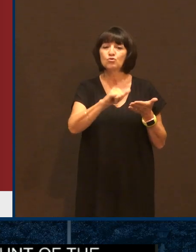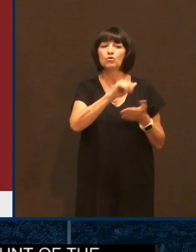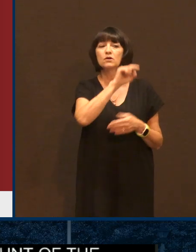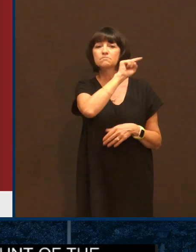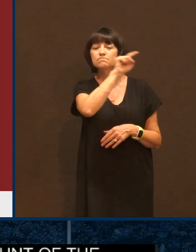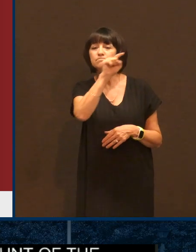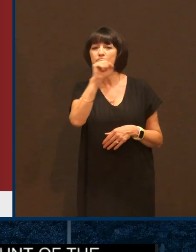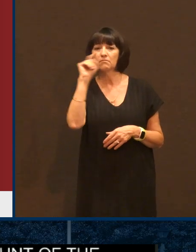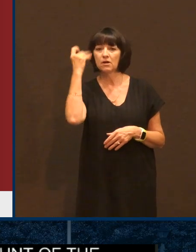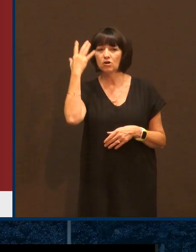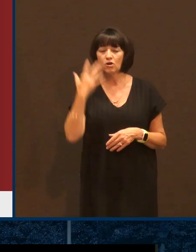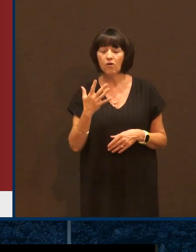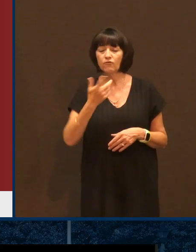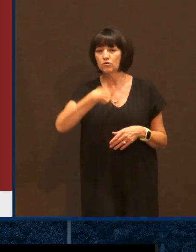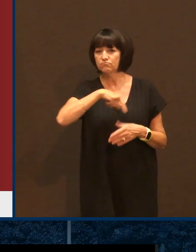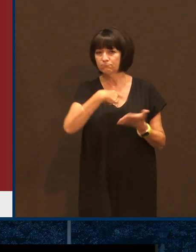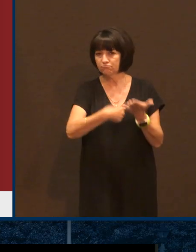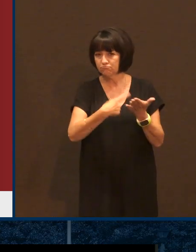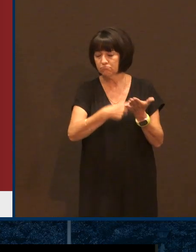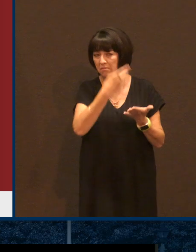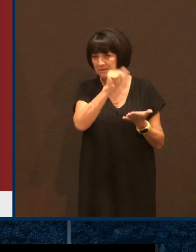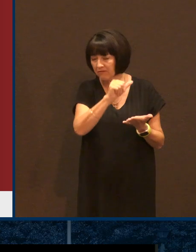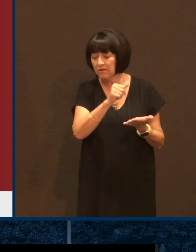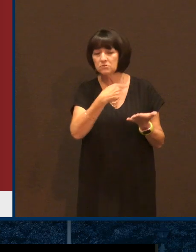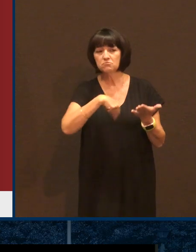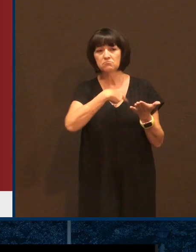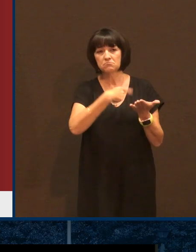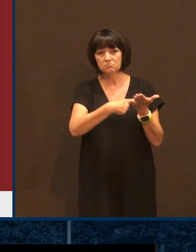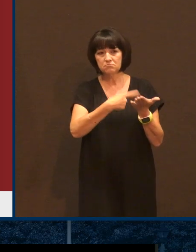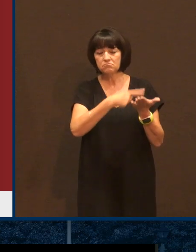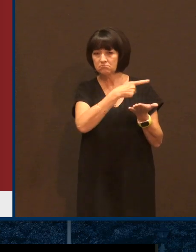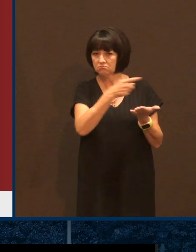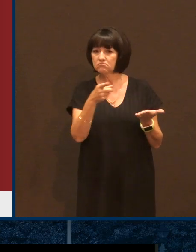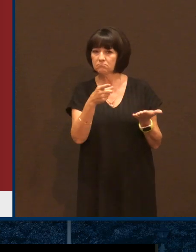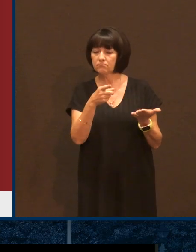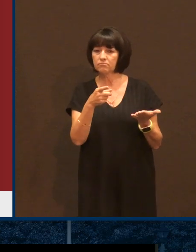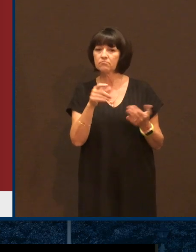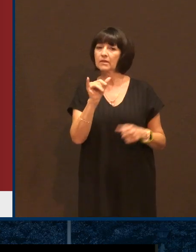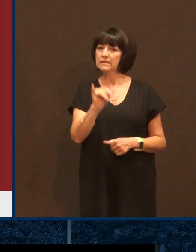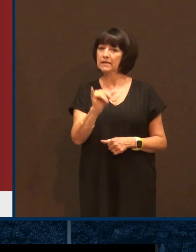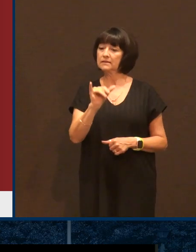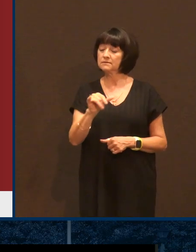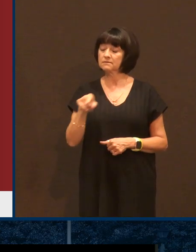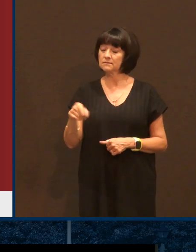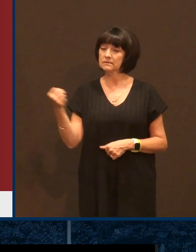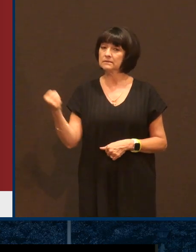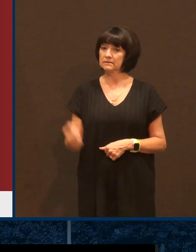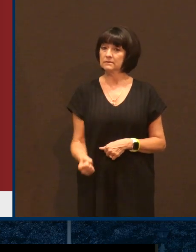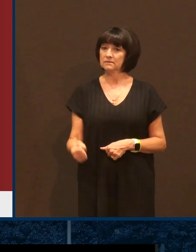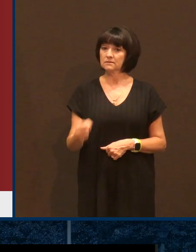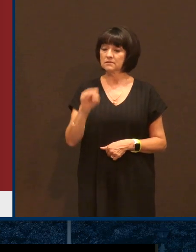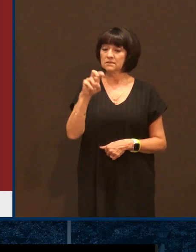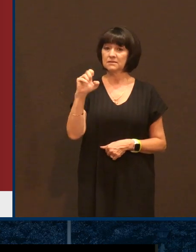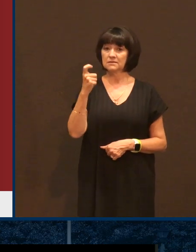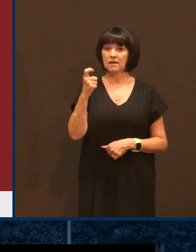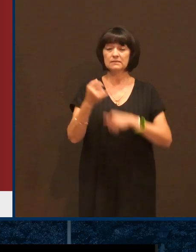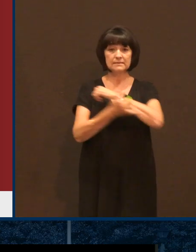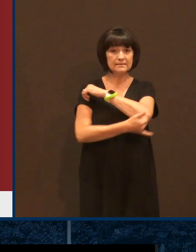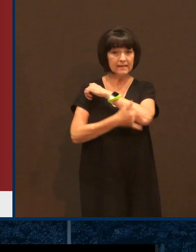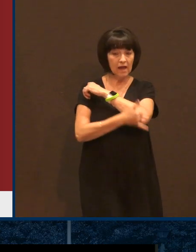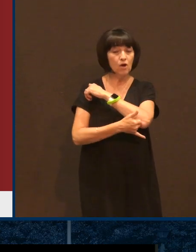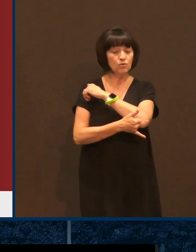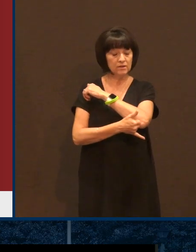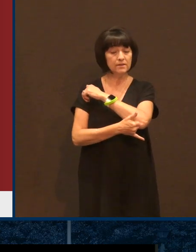in eastern Sussex County. And it is a kind of a wake-up call for us that our ability